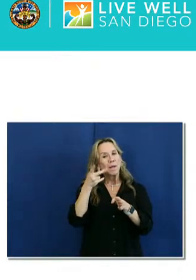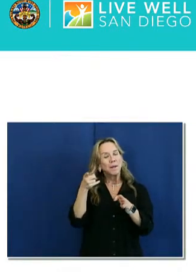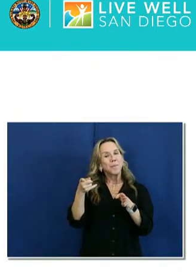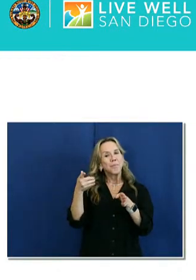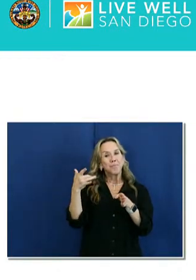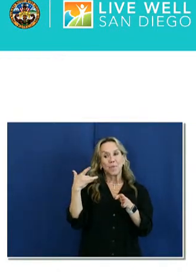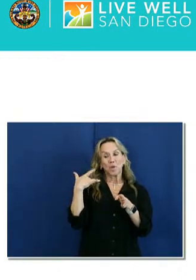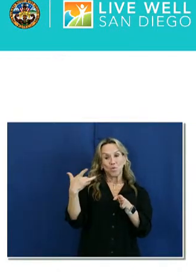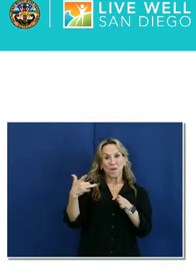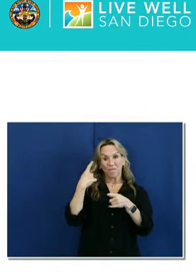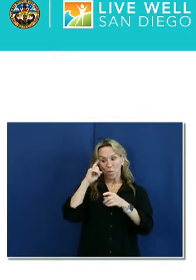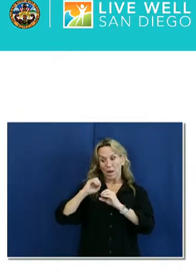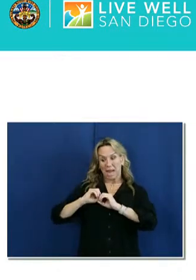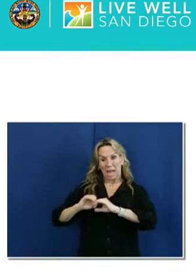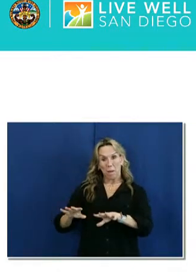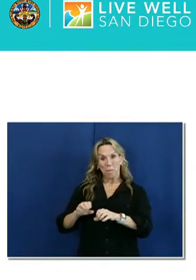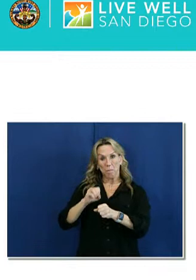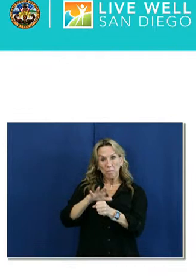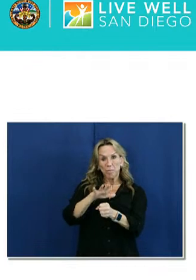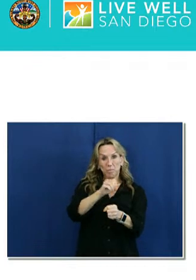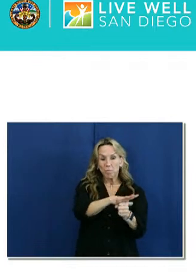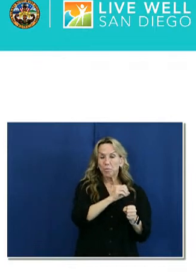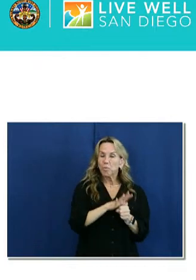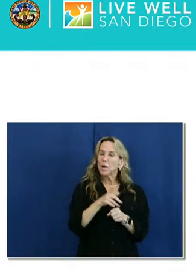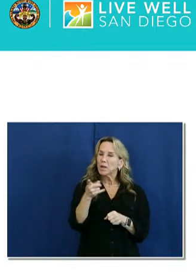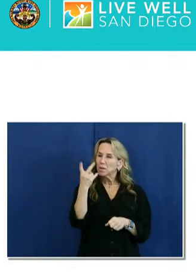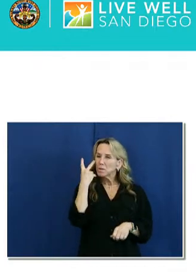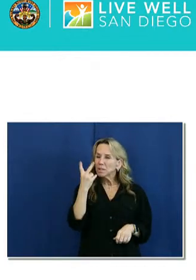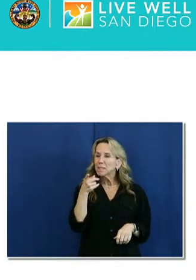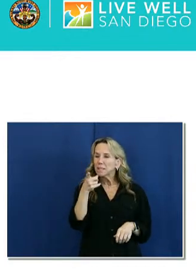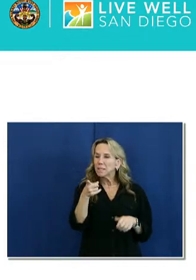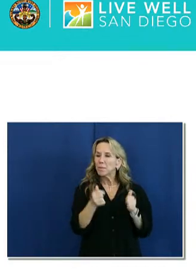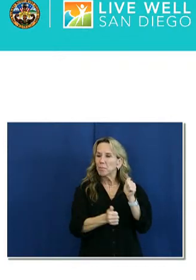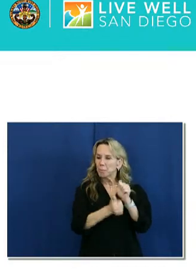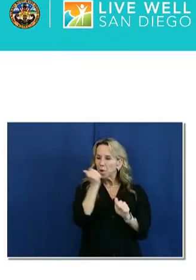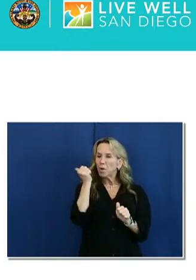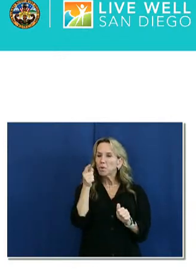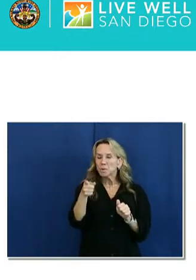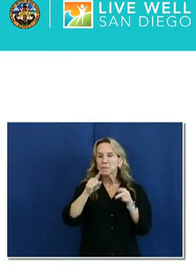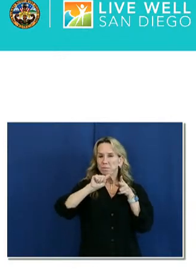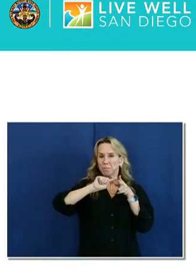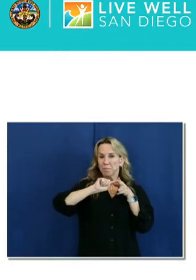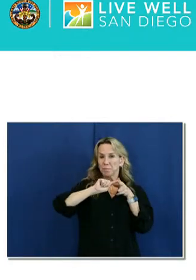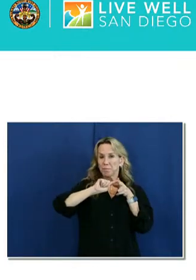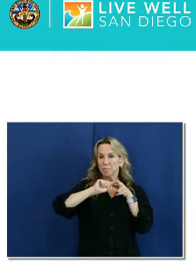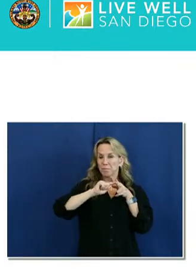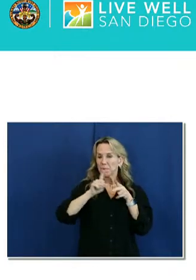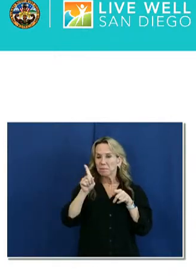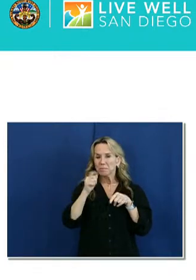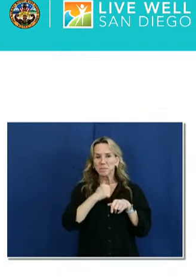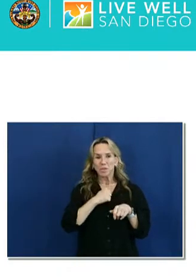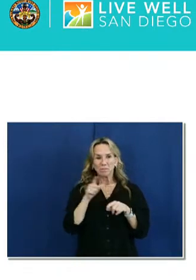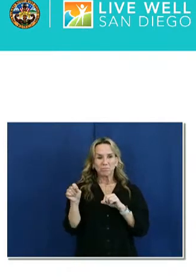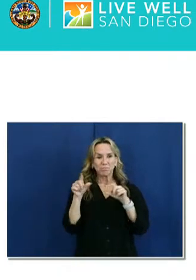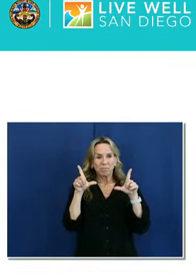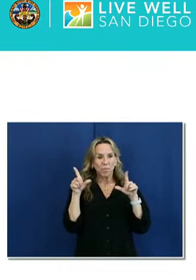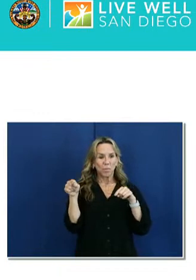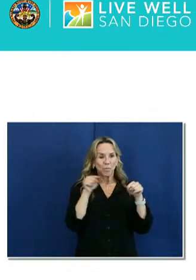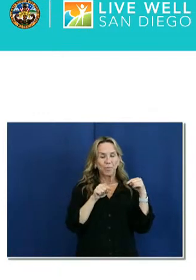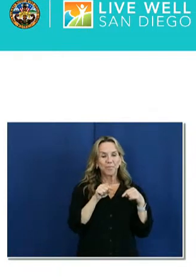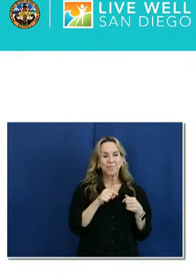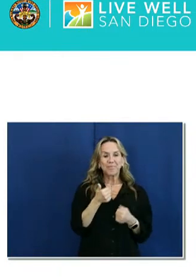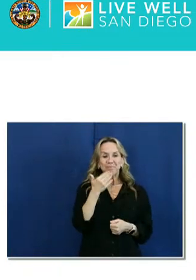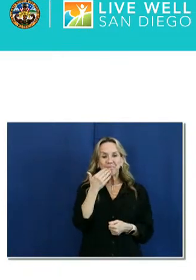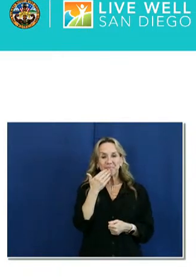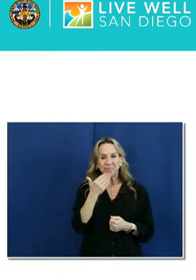the outbreak trend shows increase of outbreaks beginning. You can go back one. Thank